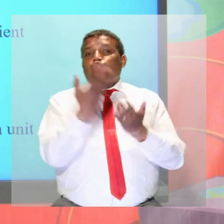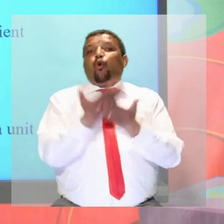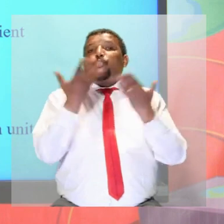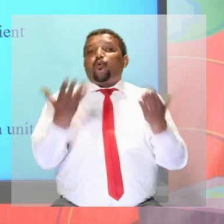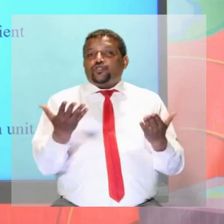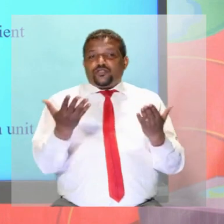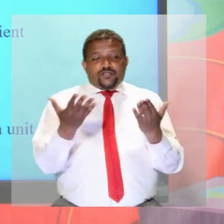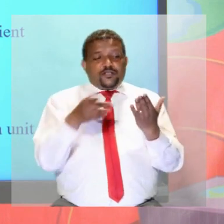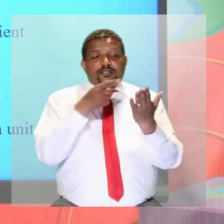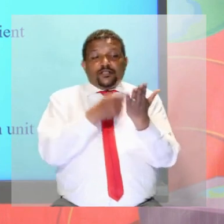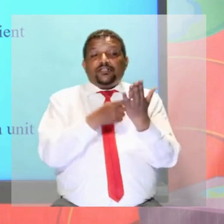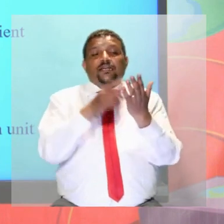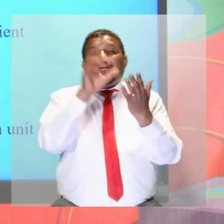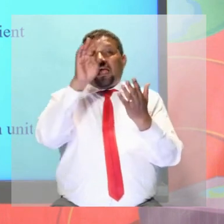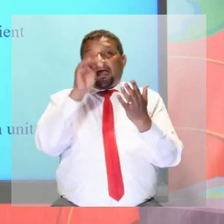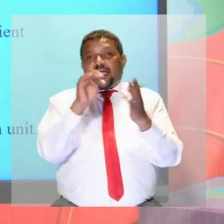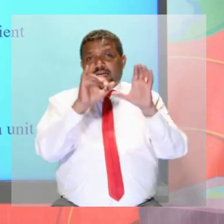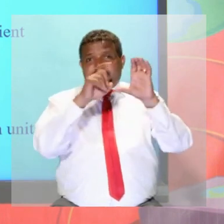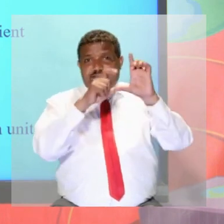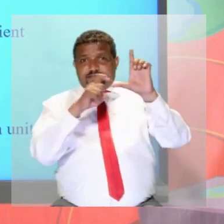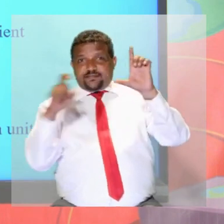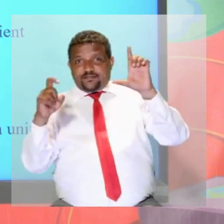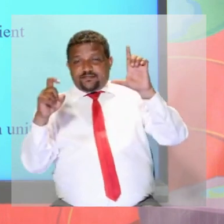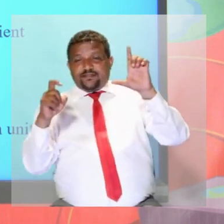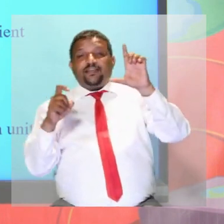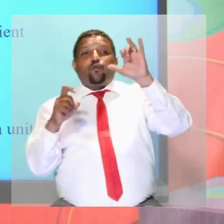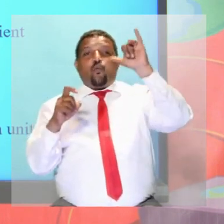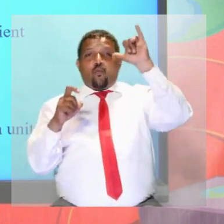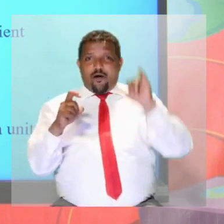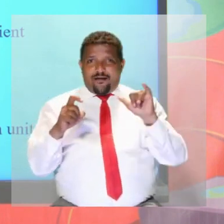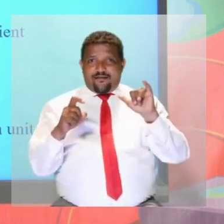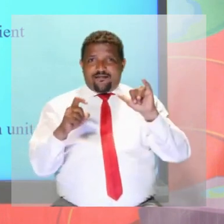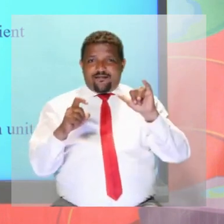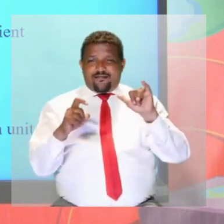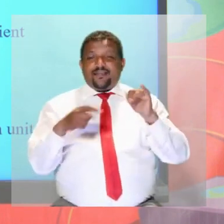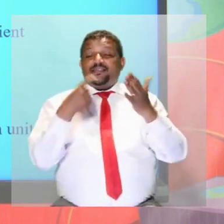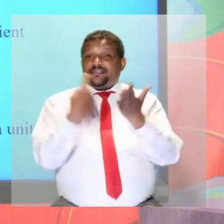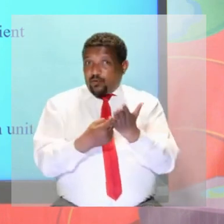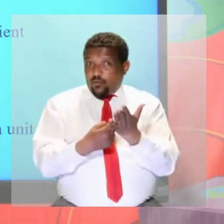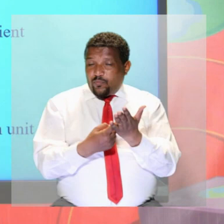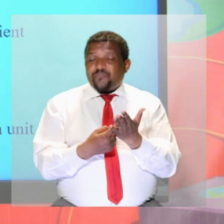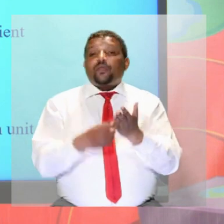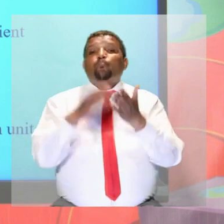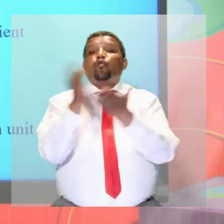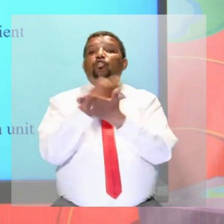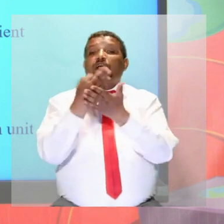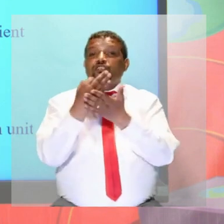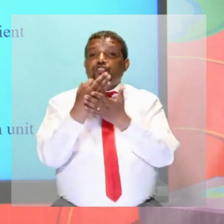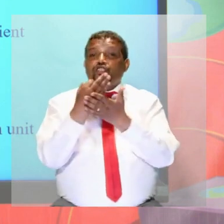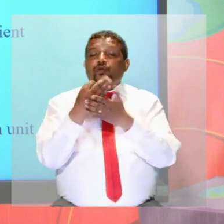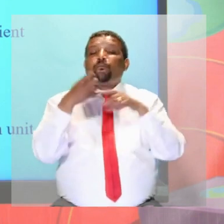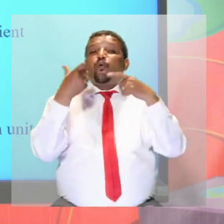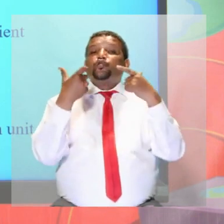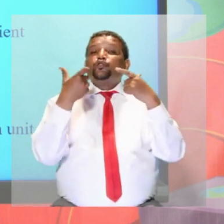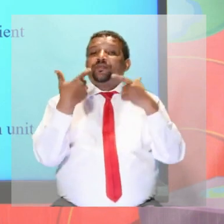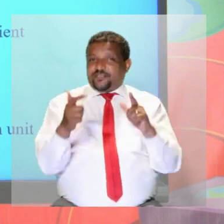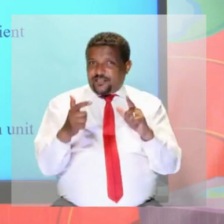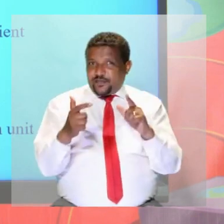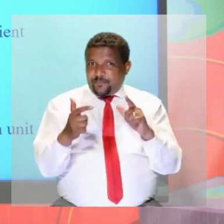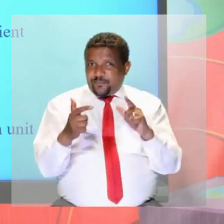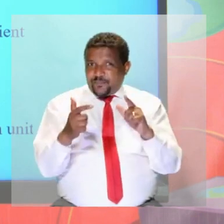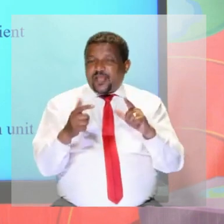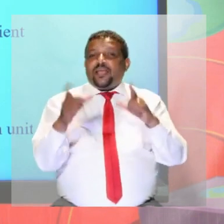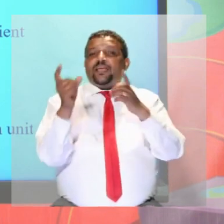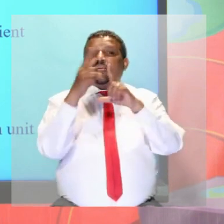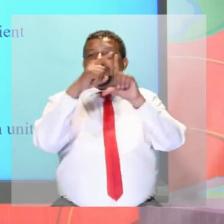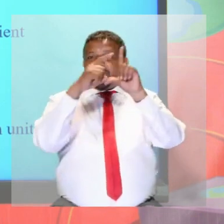commodities that are entered in the x and y axes. Hence, the production possibility curve is downward sloping